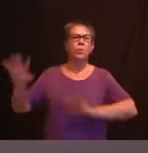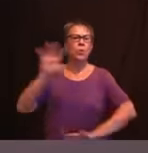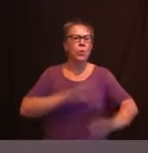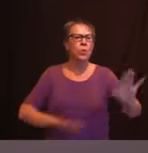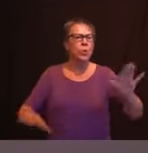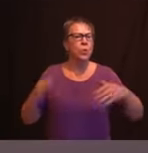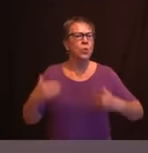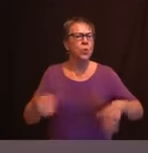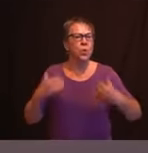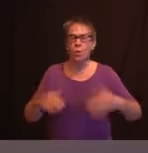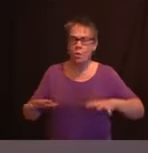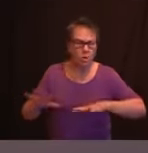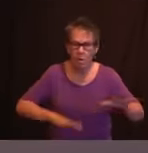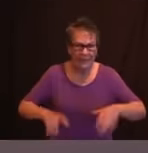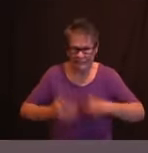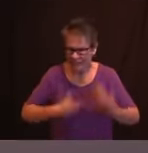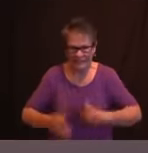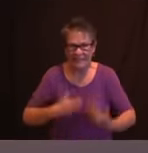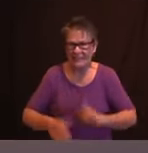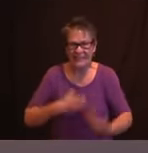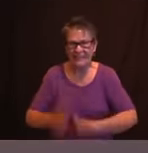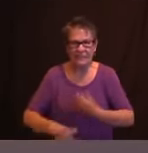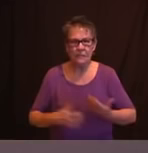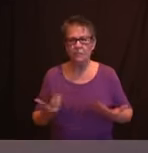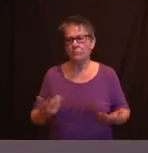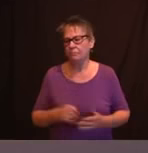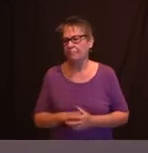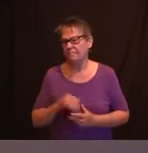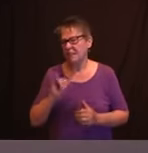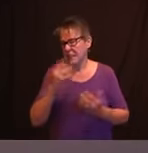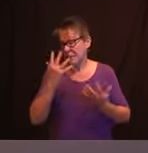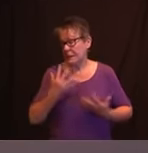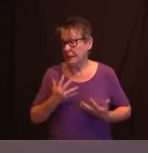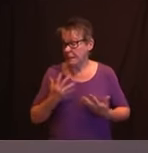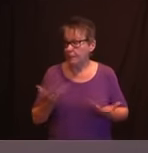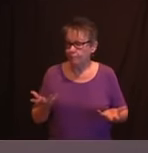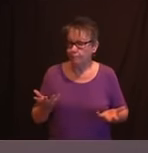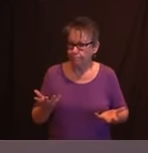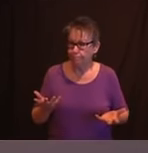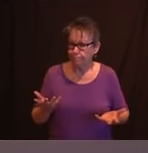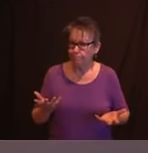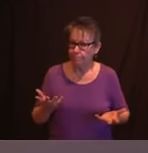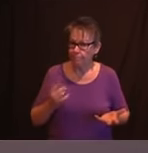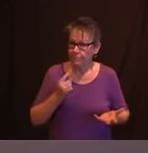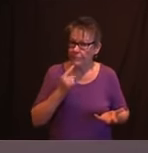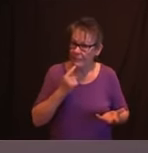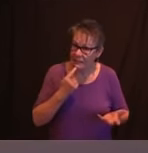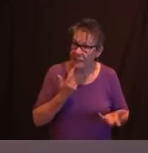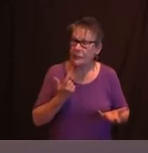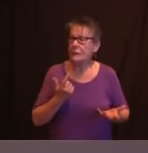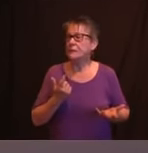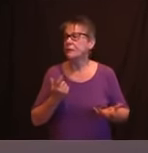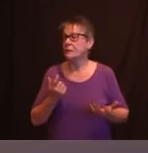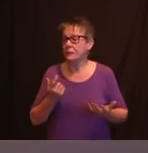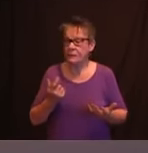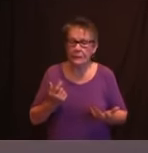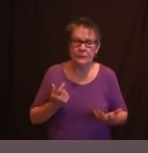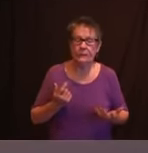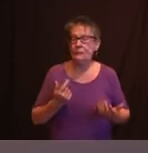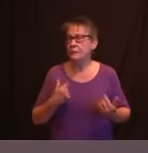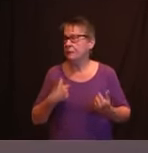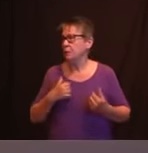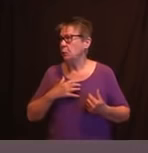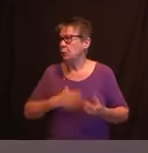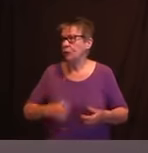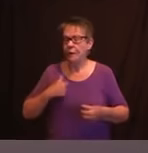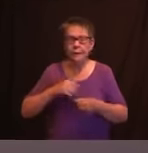of PPE that was sufficient to be able for us to meet our needs. And I want to repeat one of